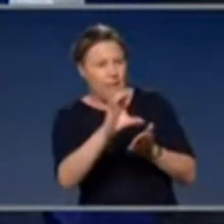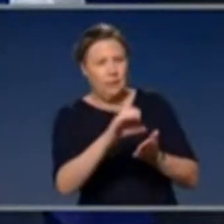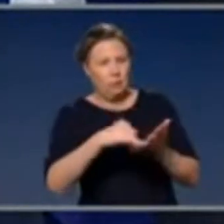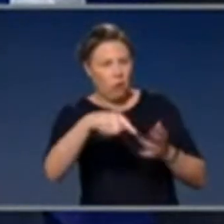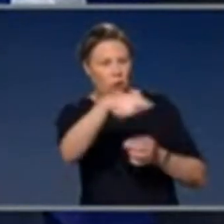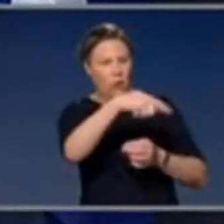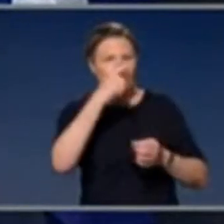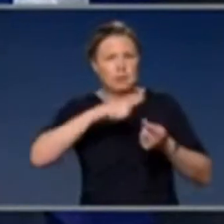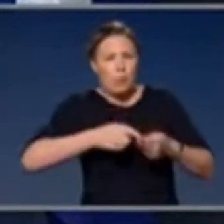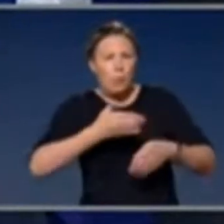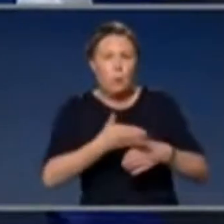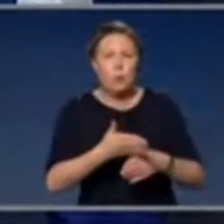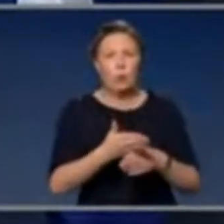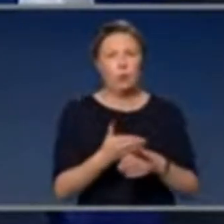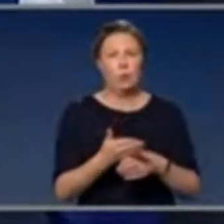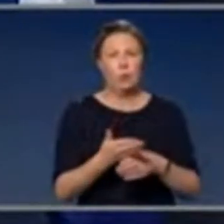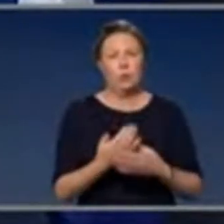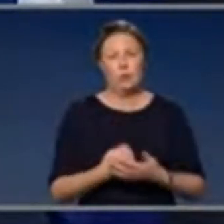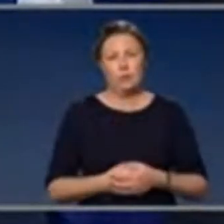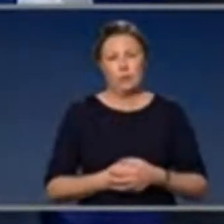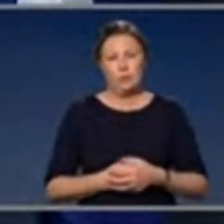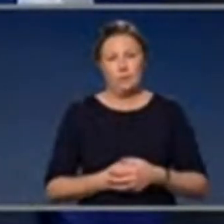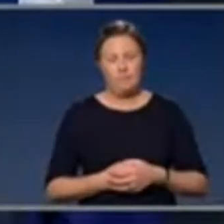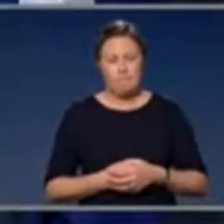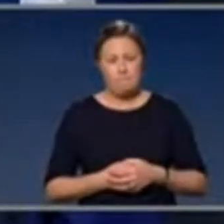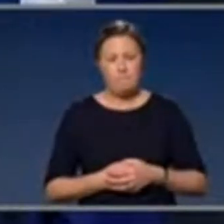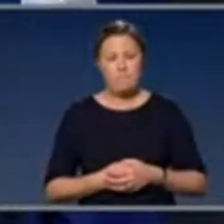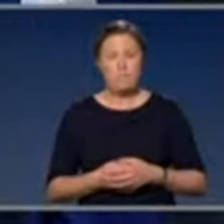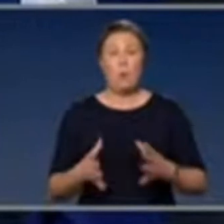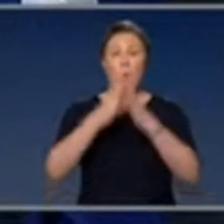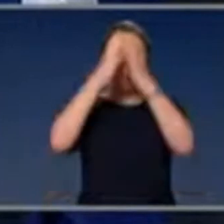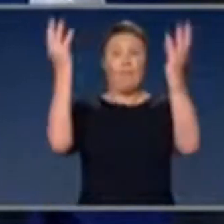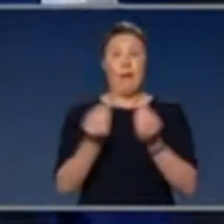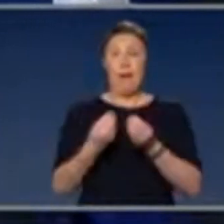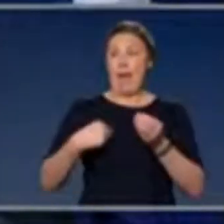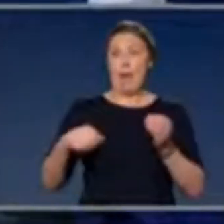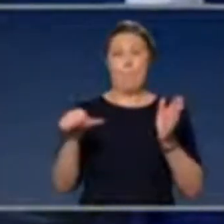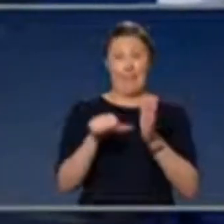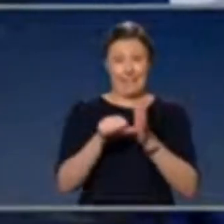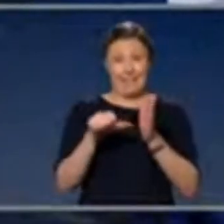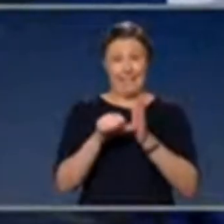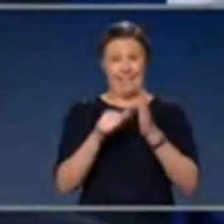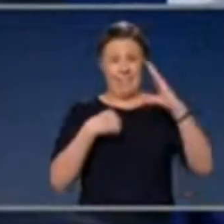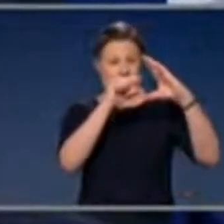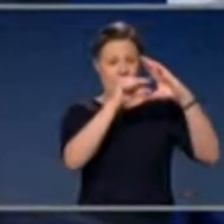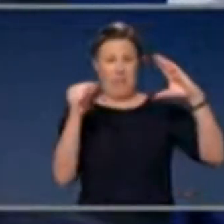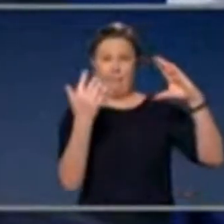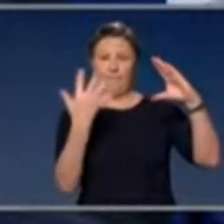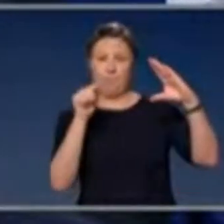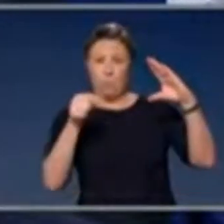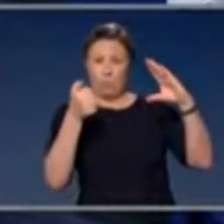is more than meeting at 15.6%, I think, as a GDP, our obligations. Prime